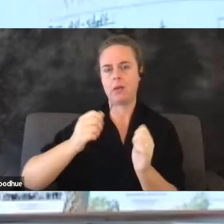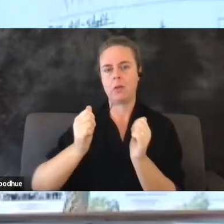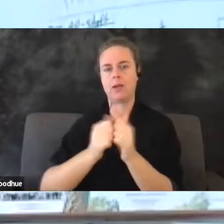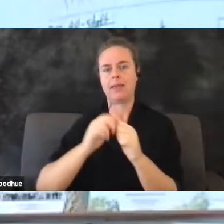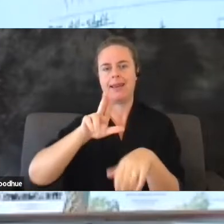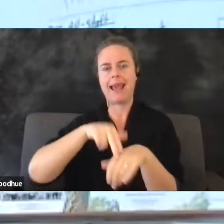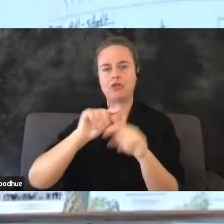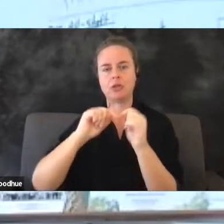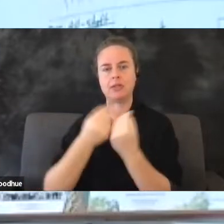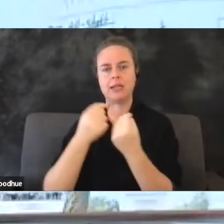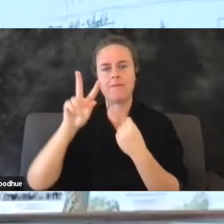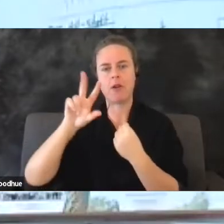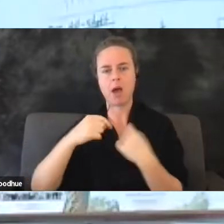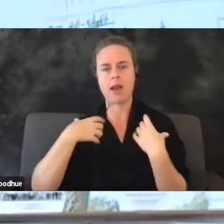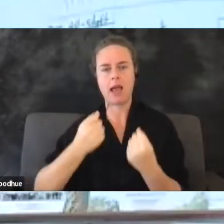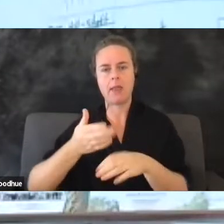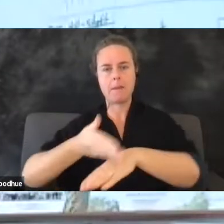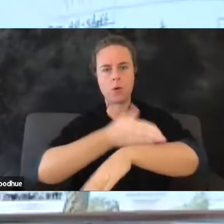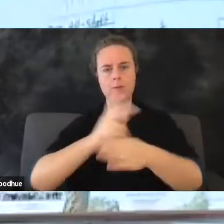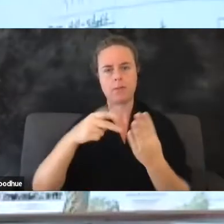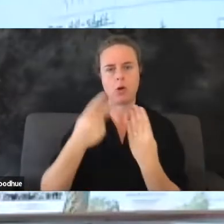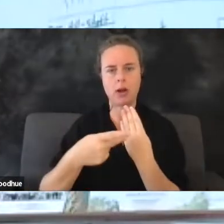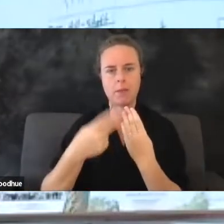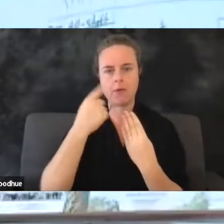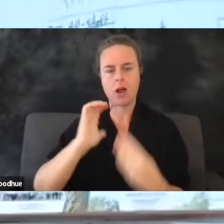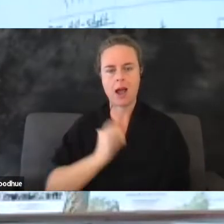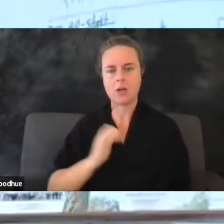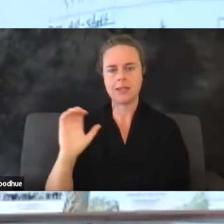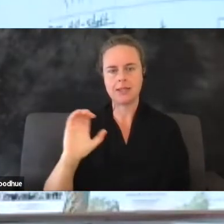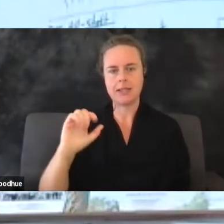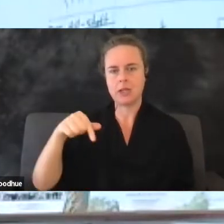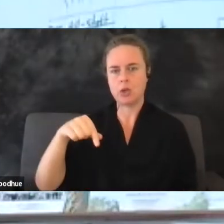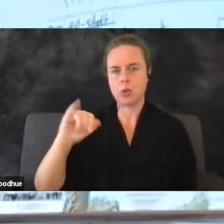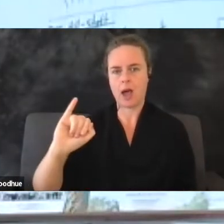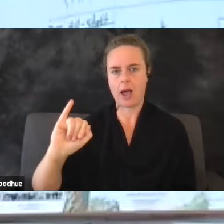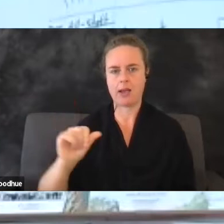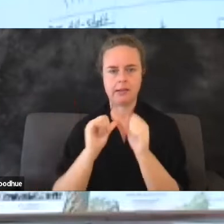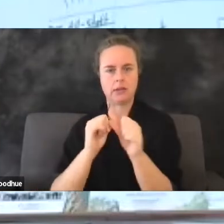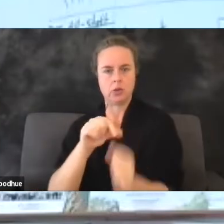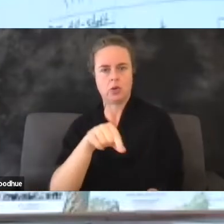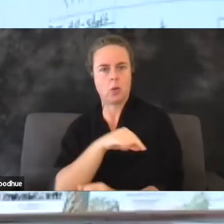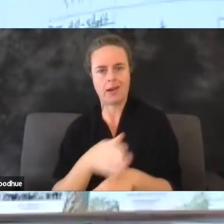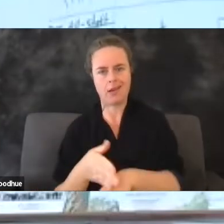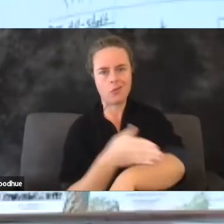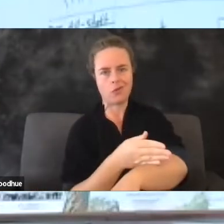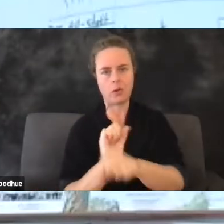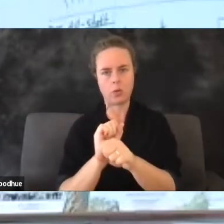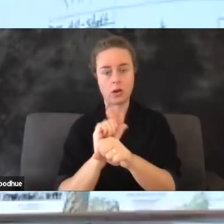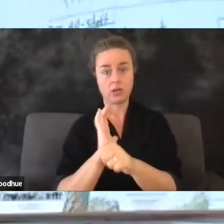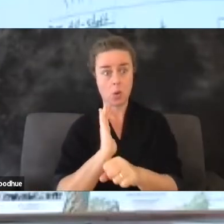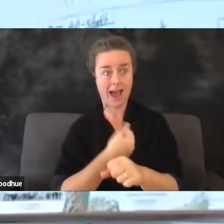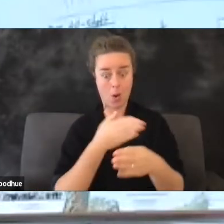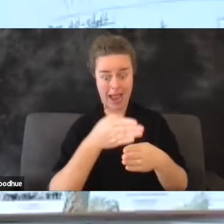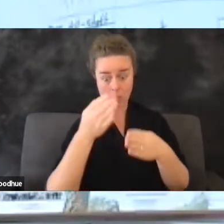Child Health Improvement Program to do our CQI, Continuous Quality Improvement work. And so we have really amazing outcomes.